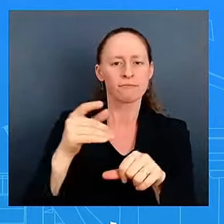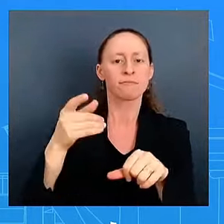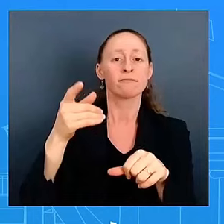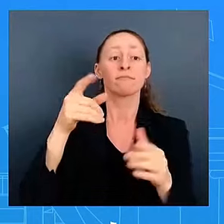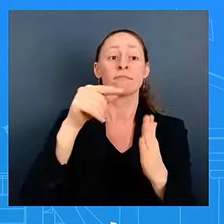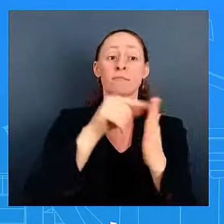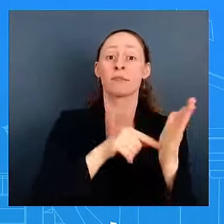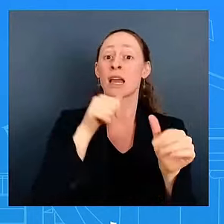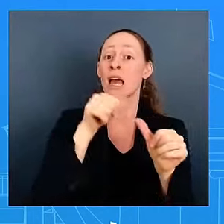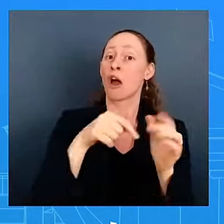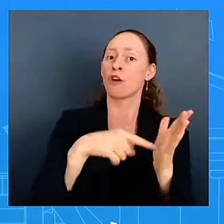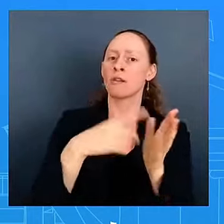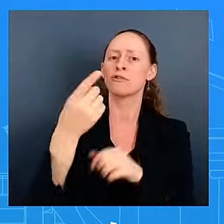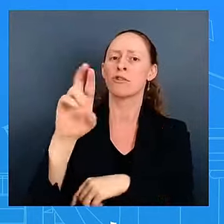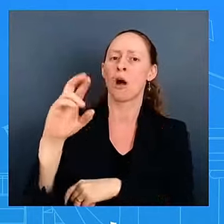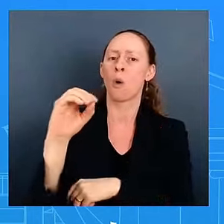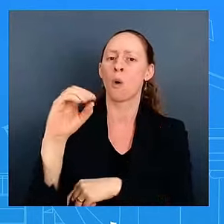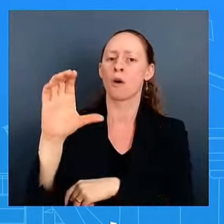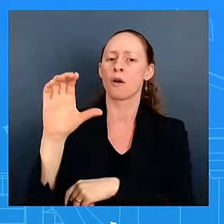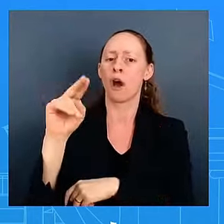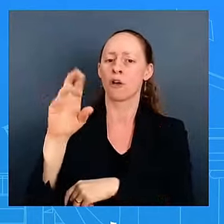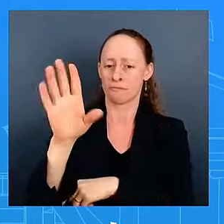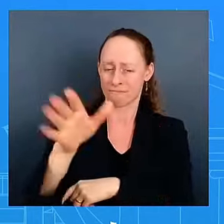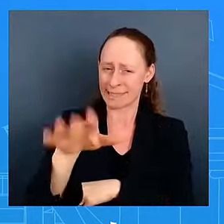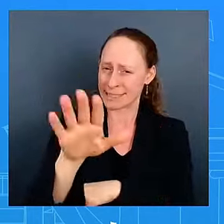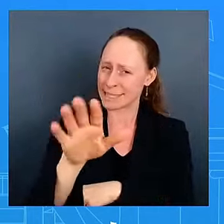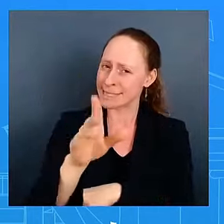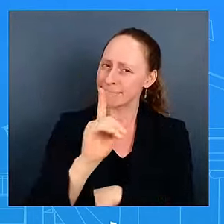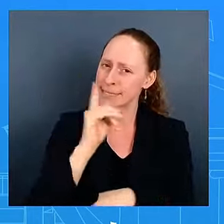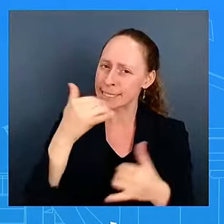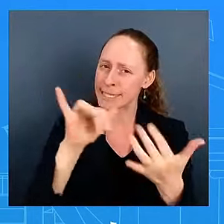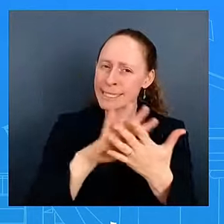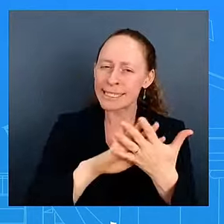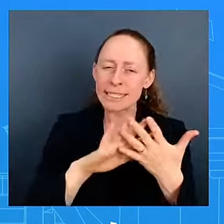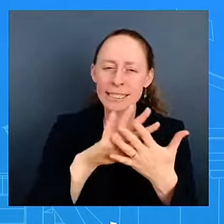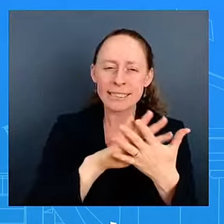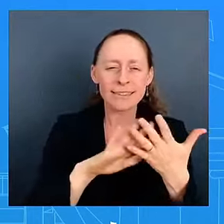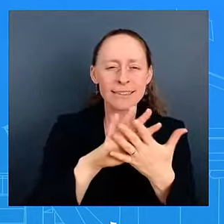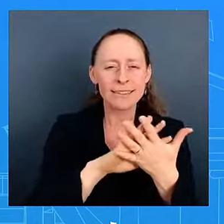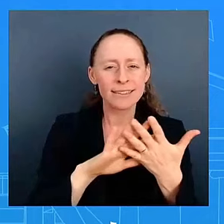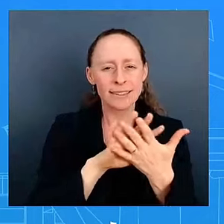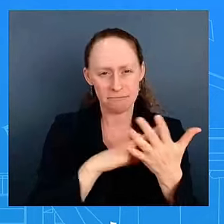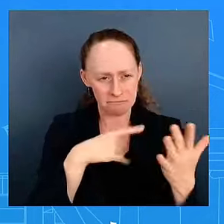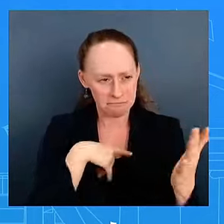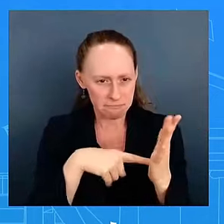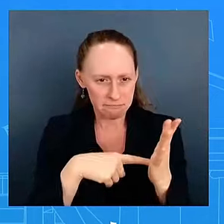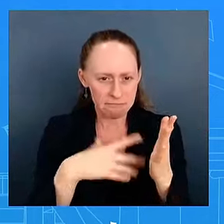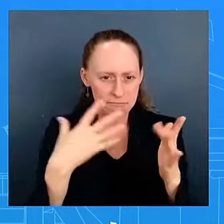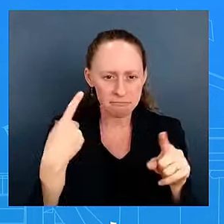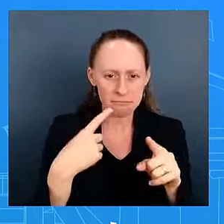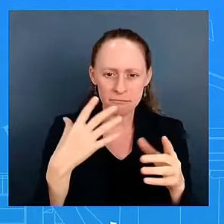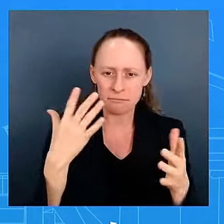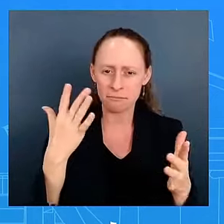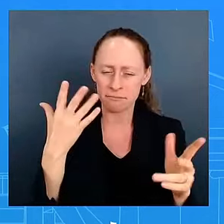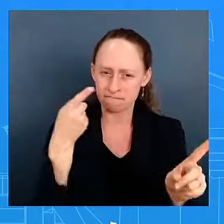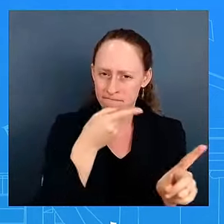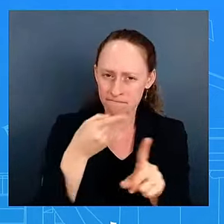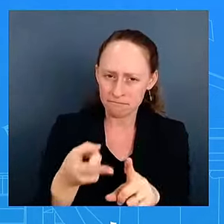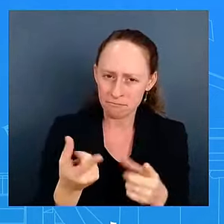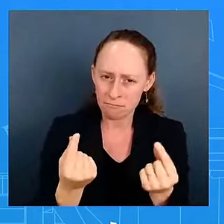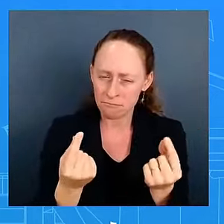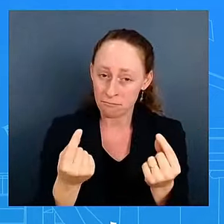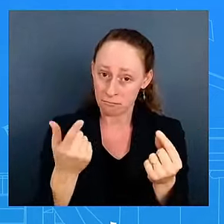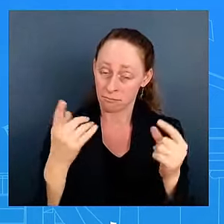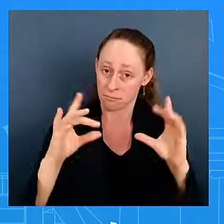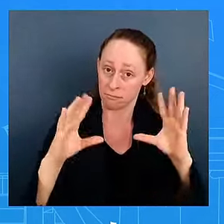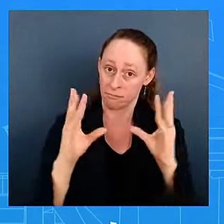the nature of Dr. Kennard's meeting with Dr. O'Connor. So can you say whether that one meeting was related to care for the